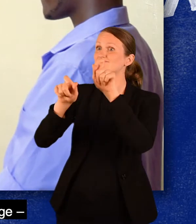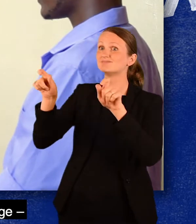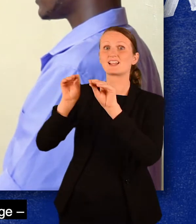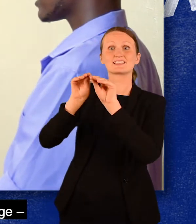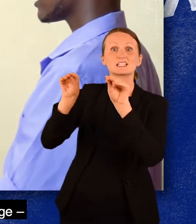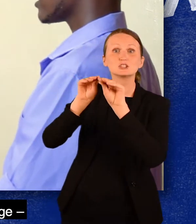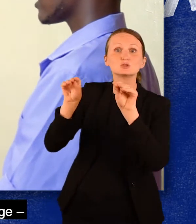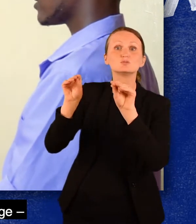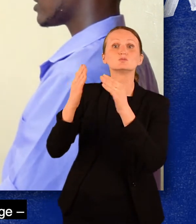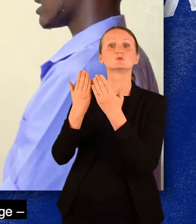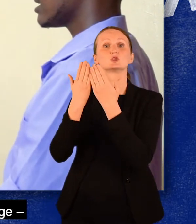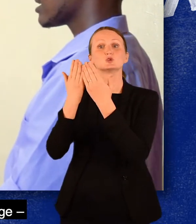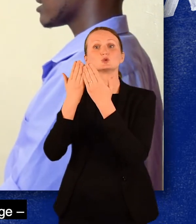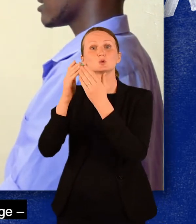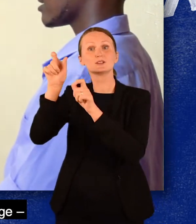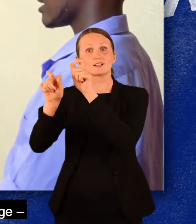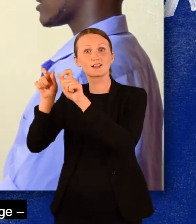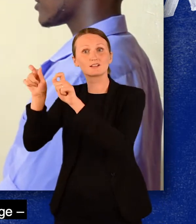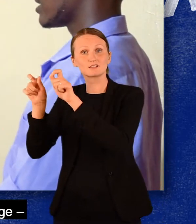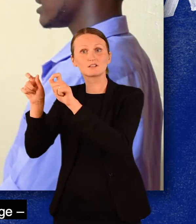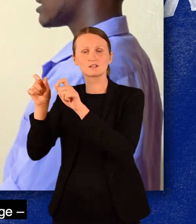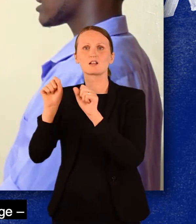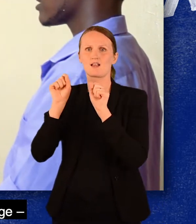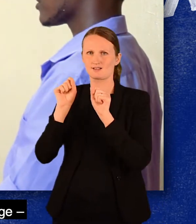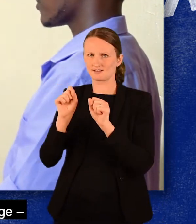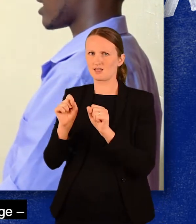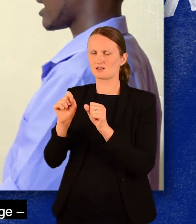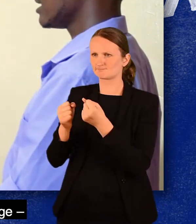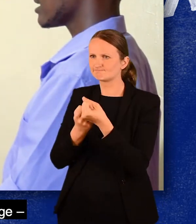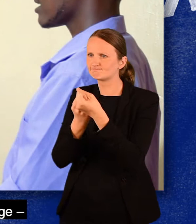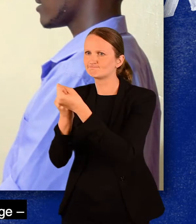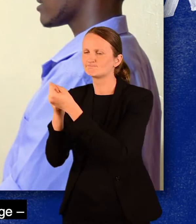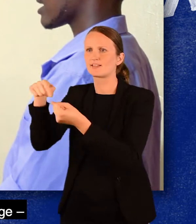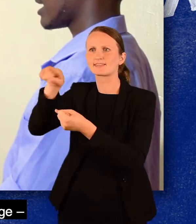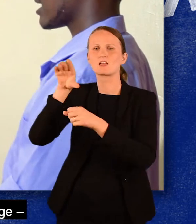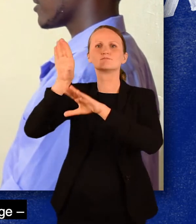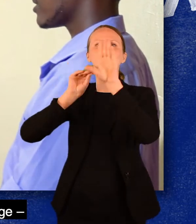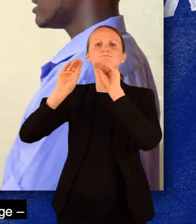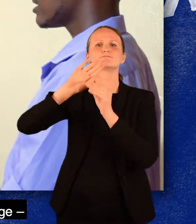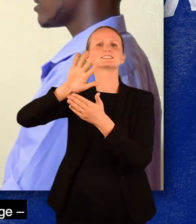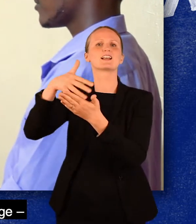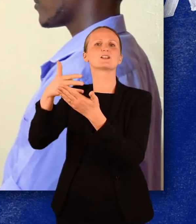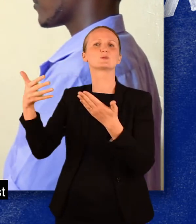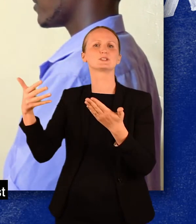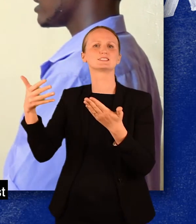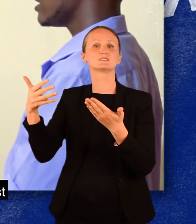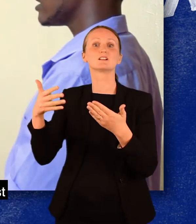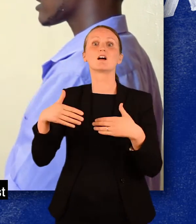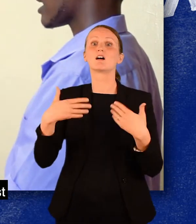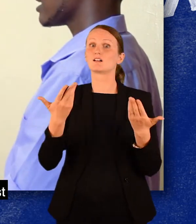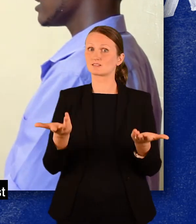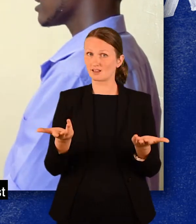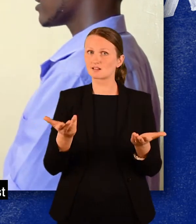to support teachers and students to learn sign language,